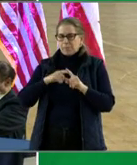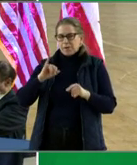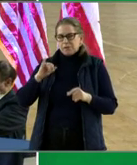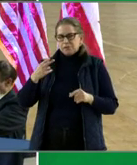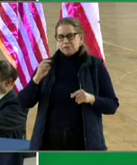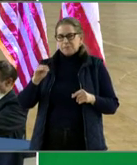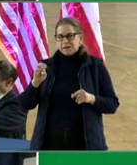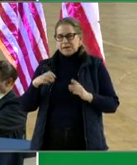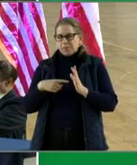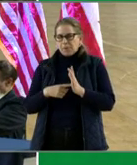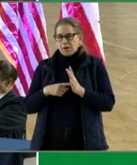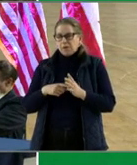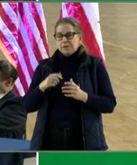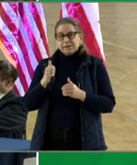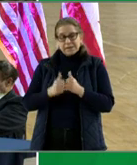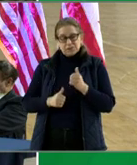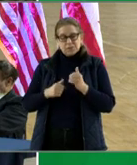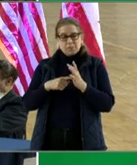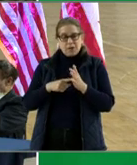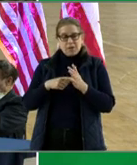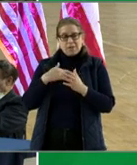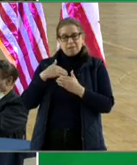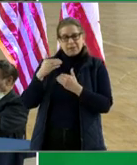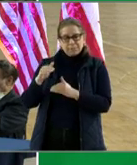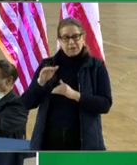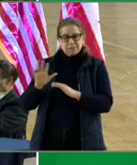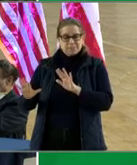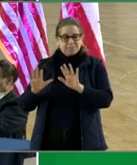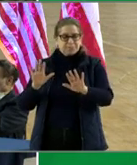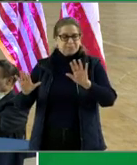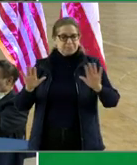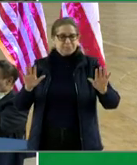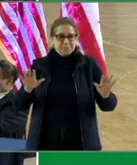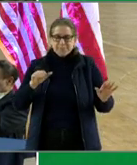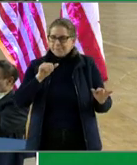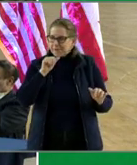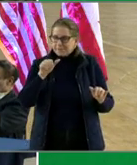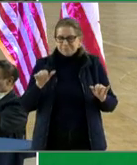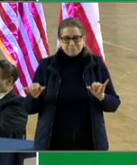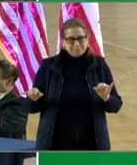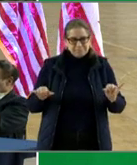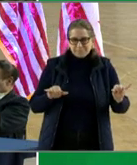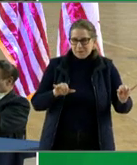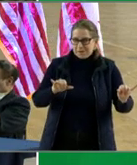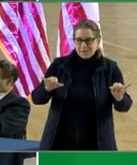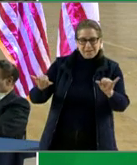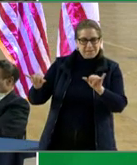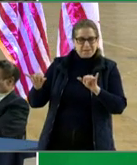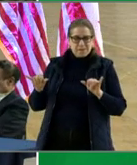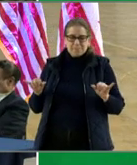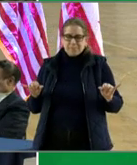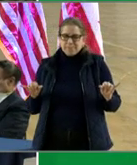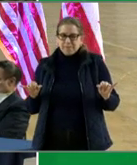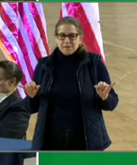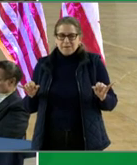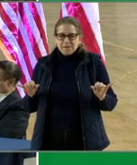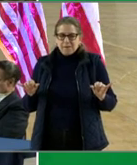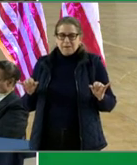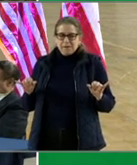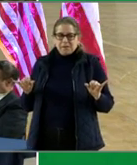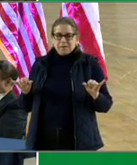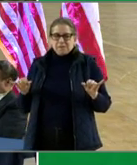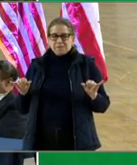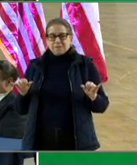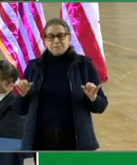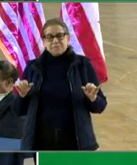is believed to overestimate and as the mayor stated in her opening remarks, she gave the limitations of the model that we are using. It